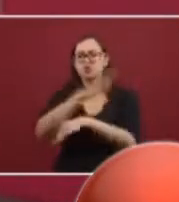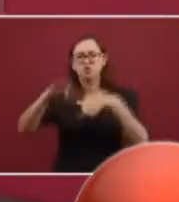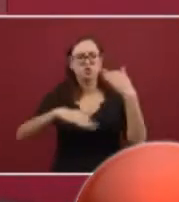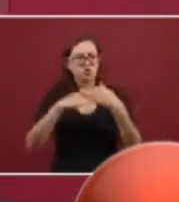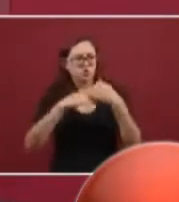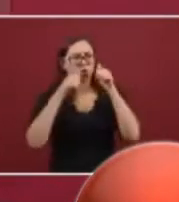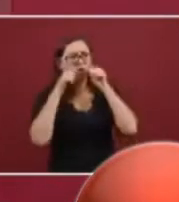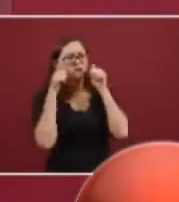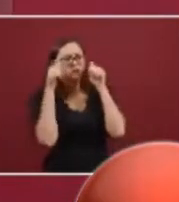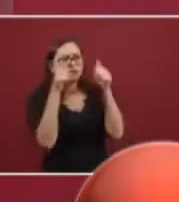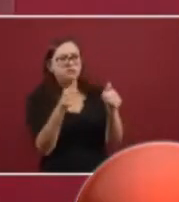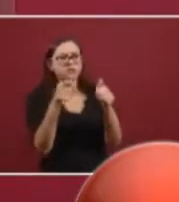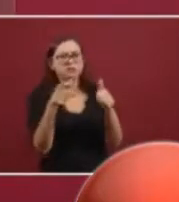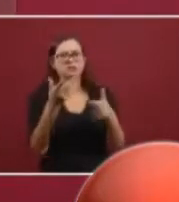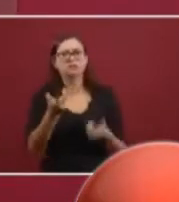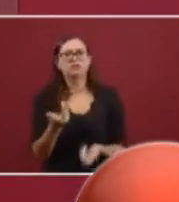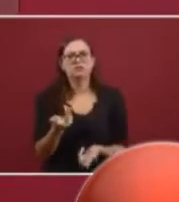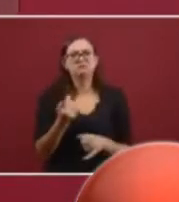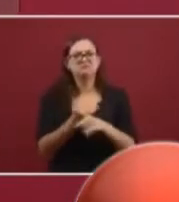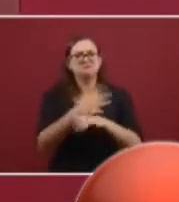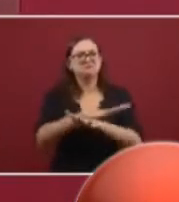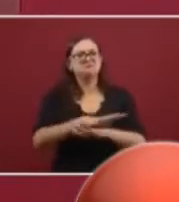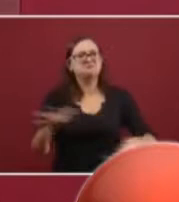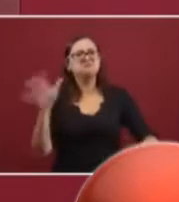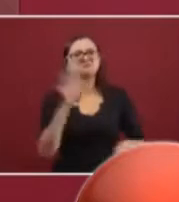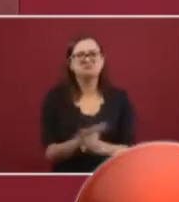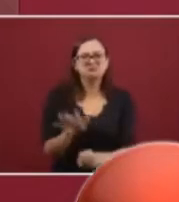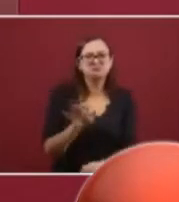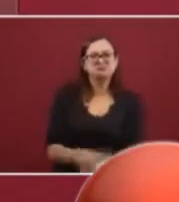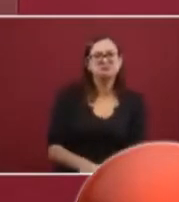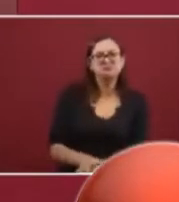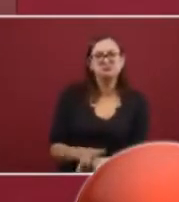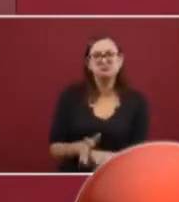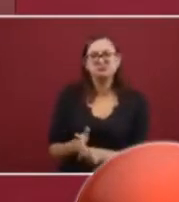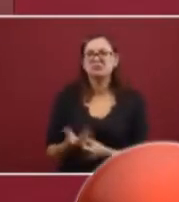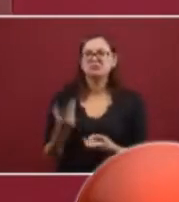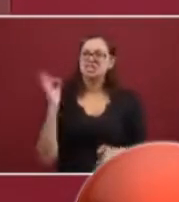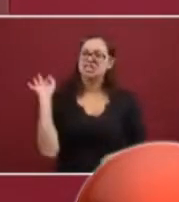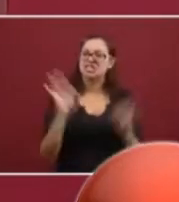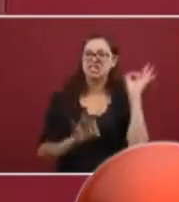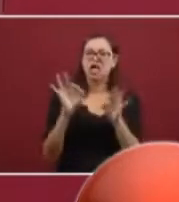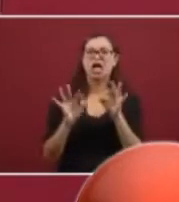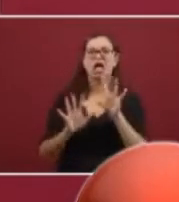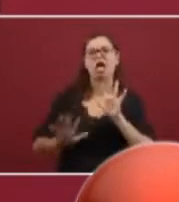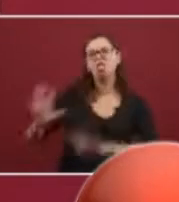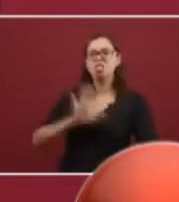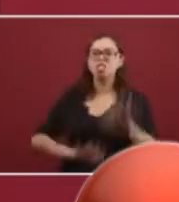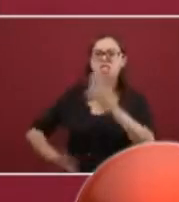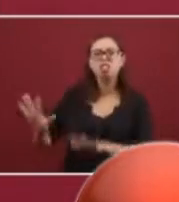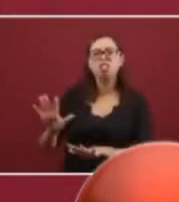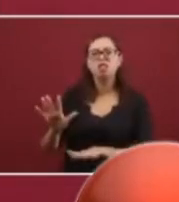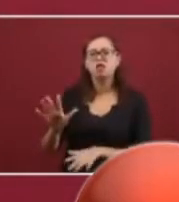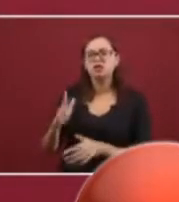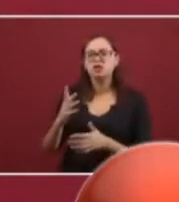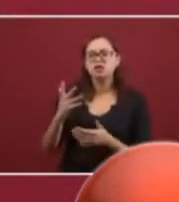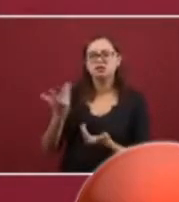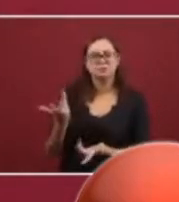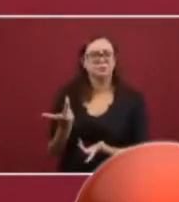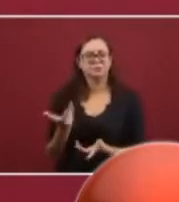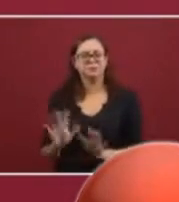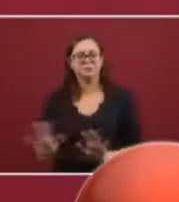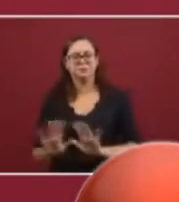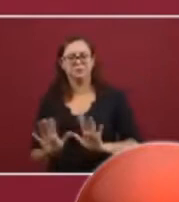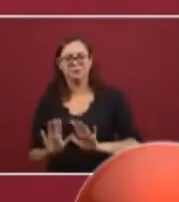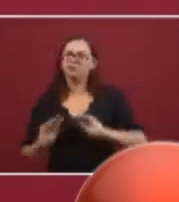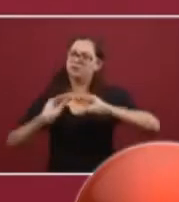All Mexicans should be informed that there not be any manipulation, because yesterday